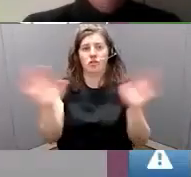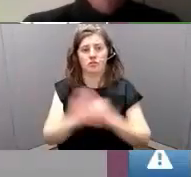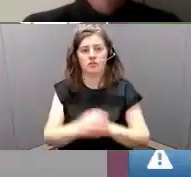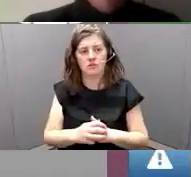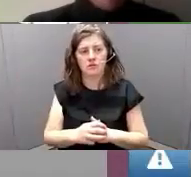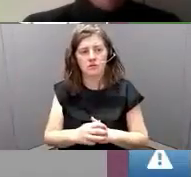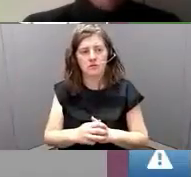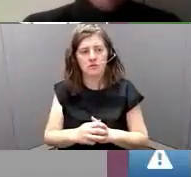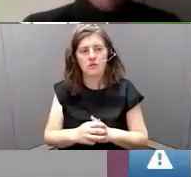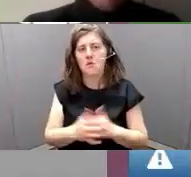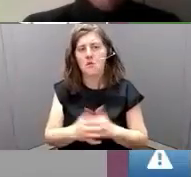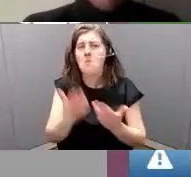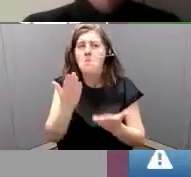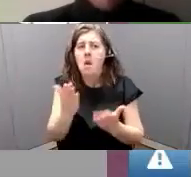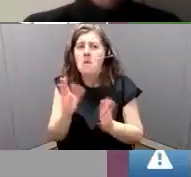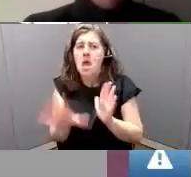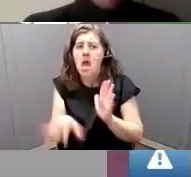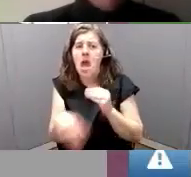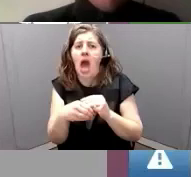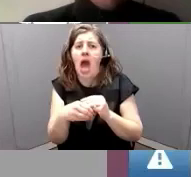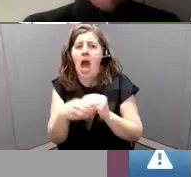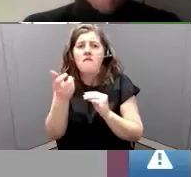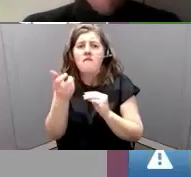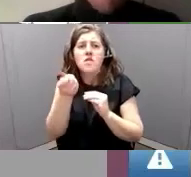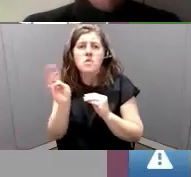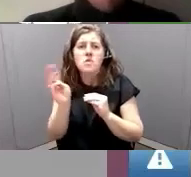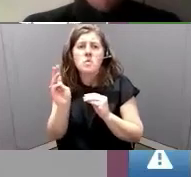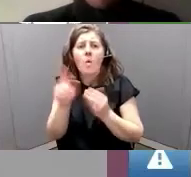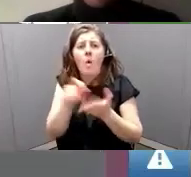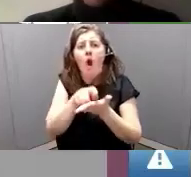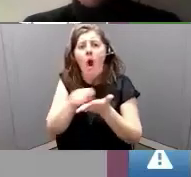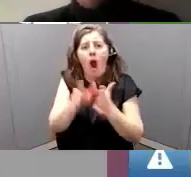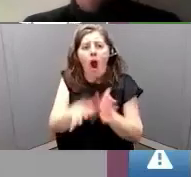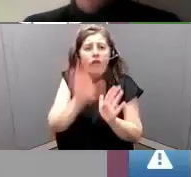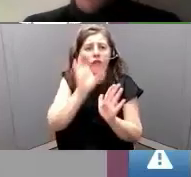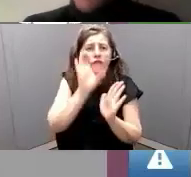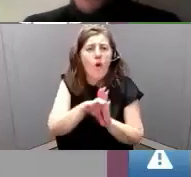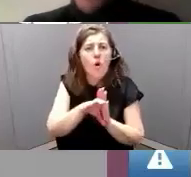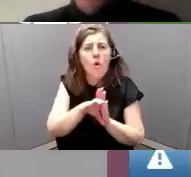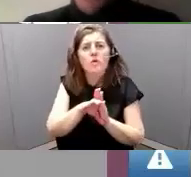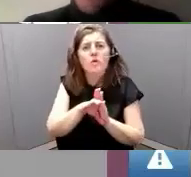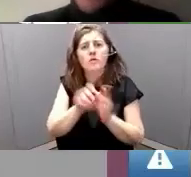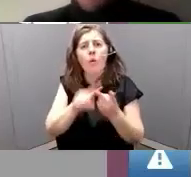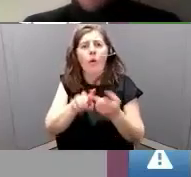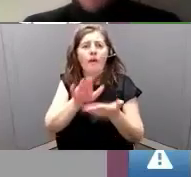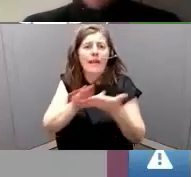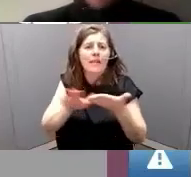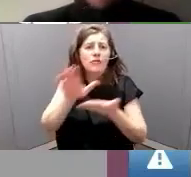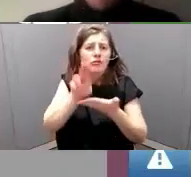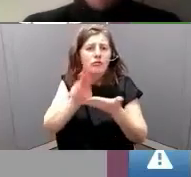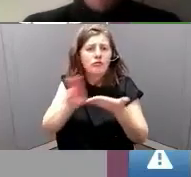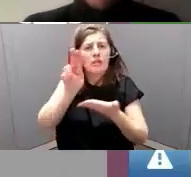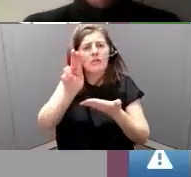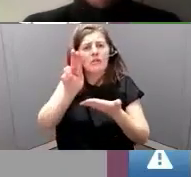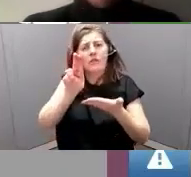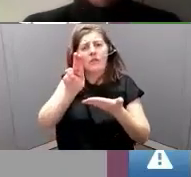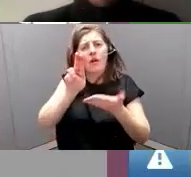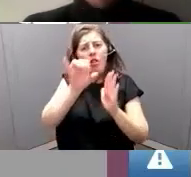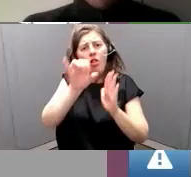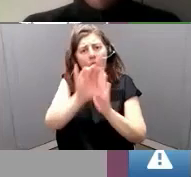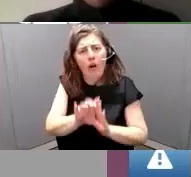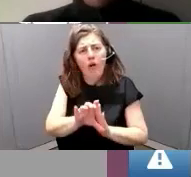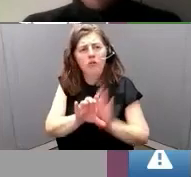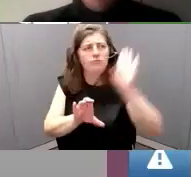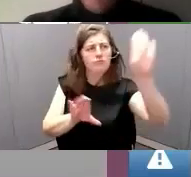might want to add a couple of author photos or institution logos, and obviously I want to make